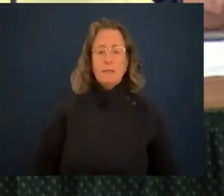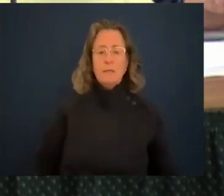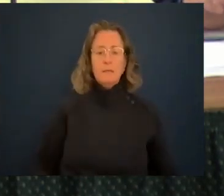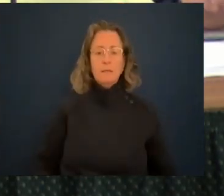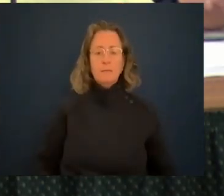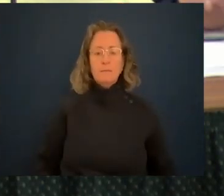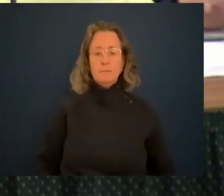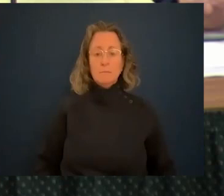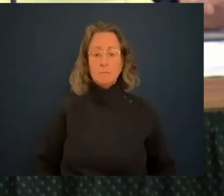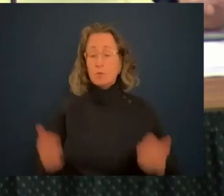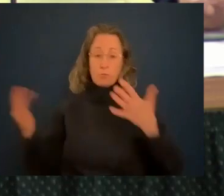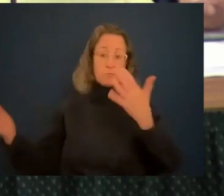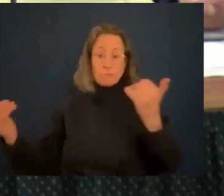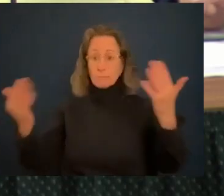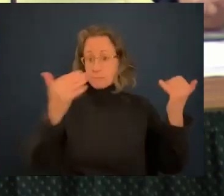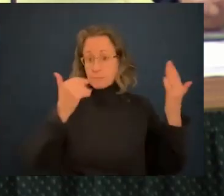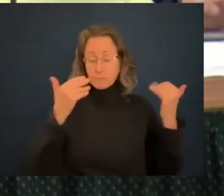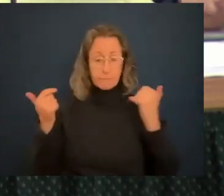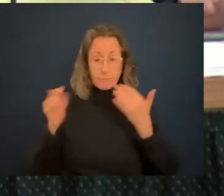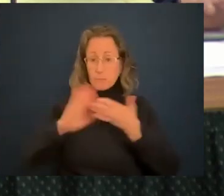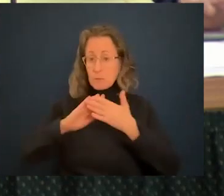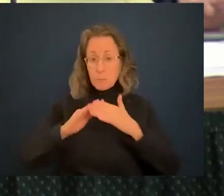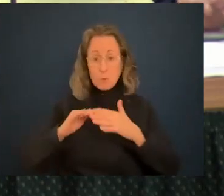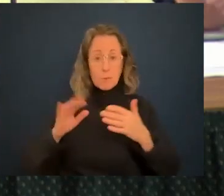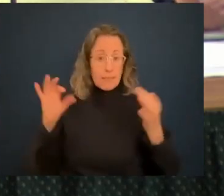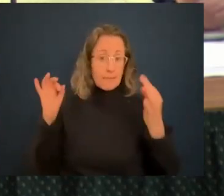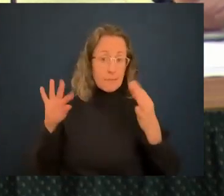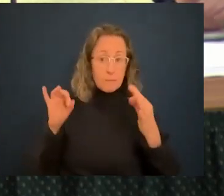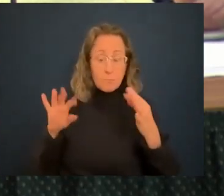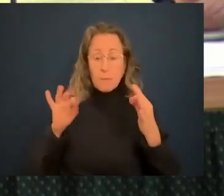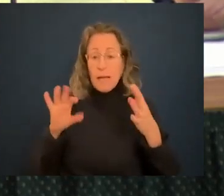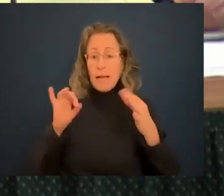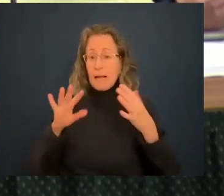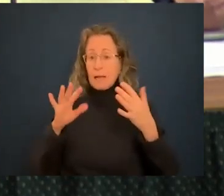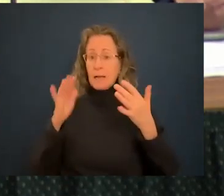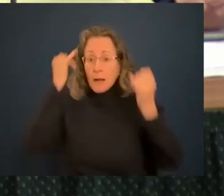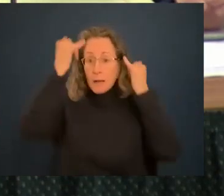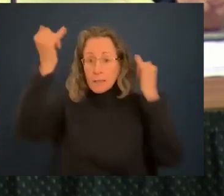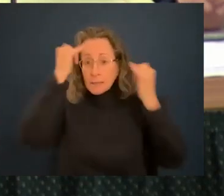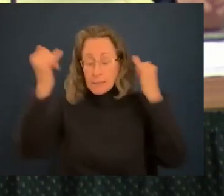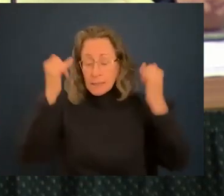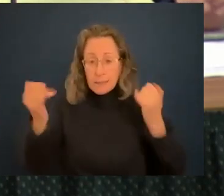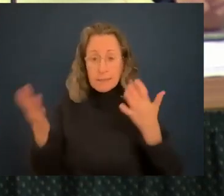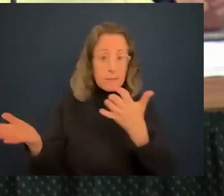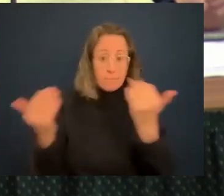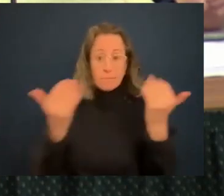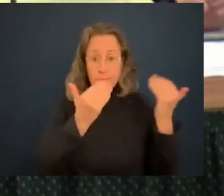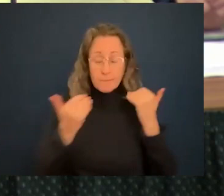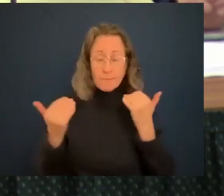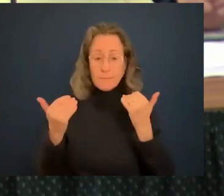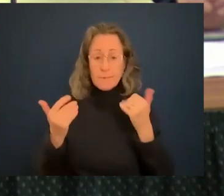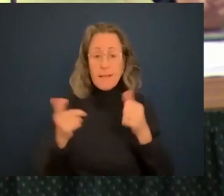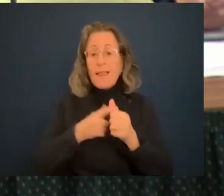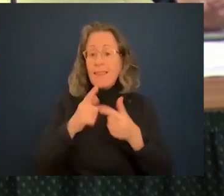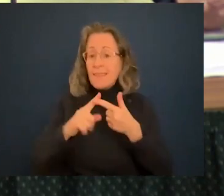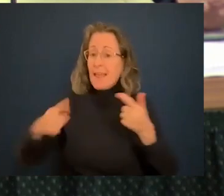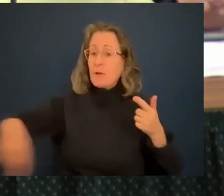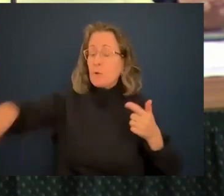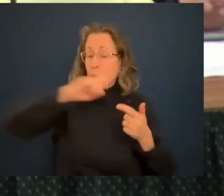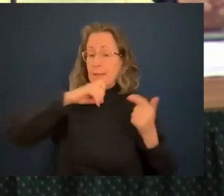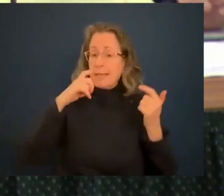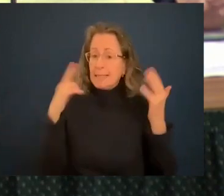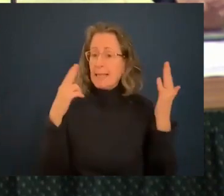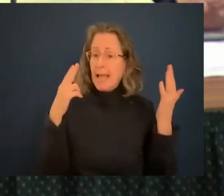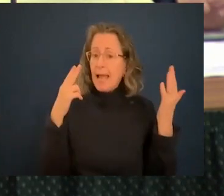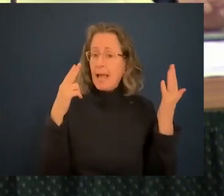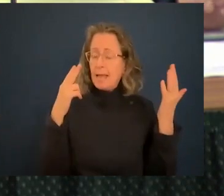or that the community might seek to tell us and and judge them all on the same plane